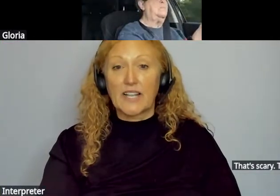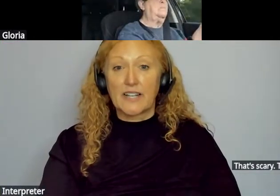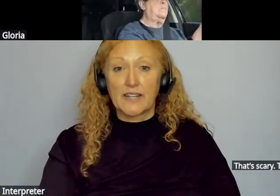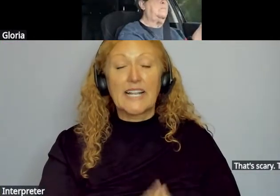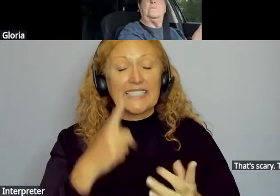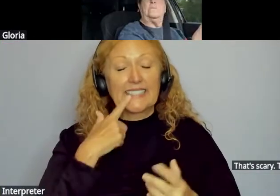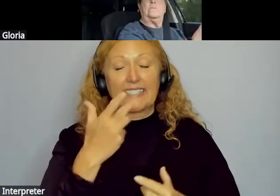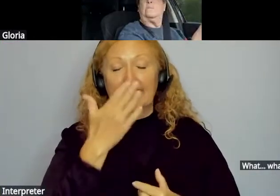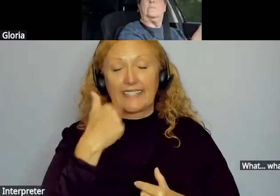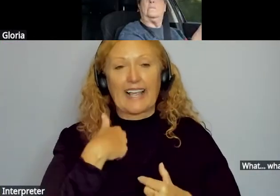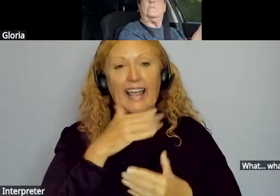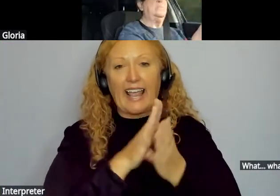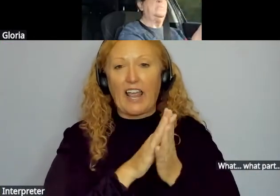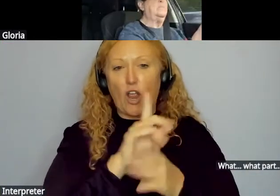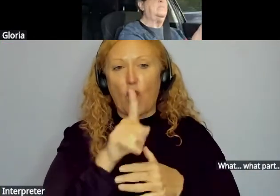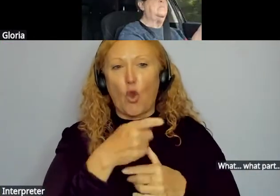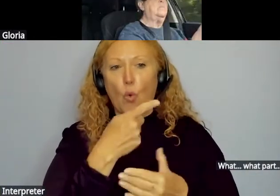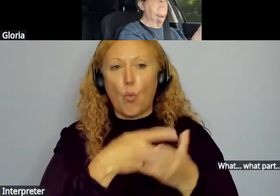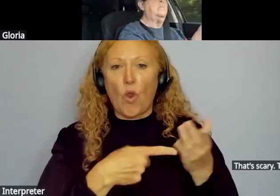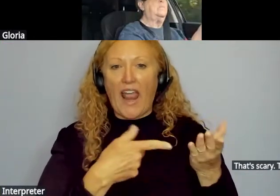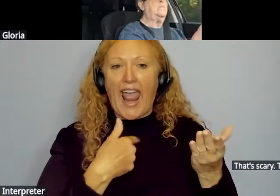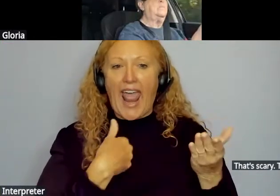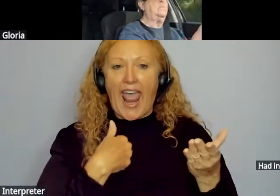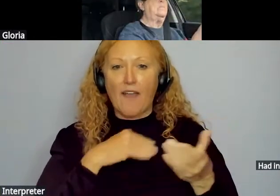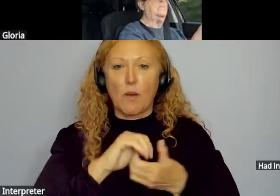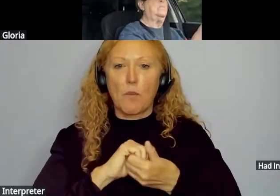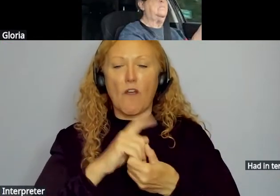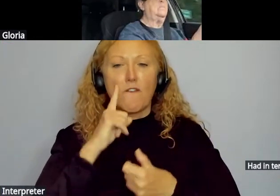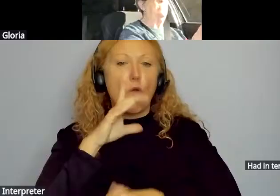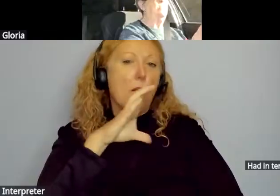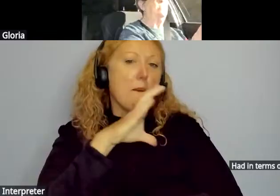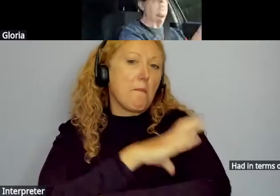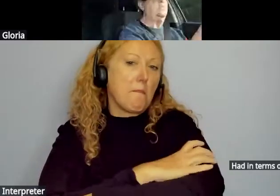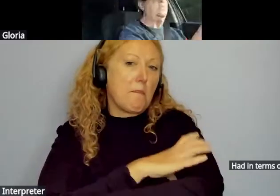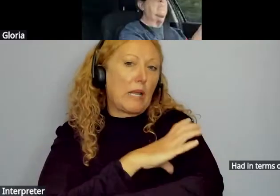partner co had in terms of blood pressure.